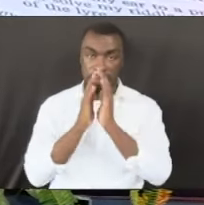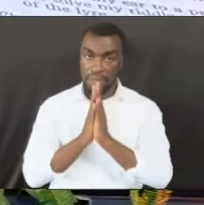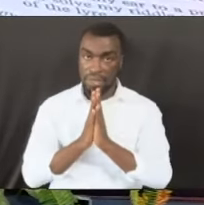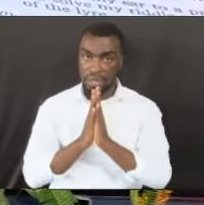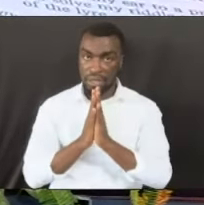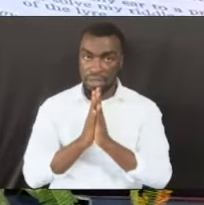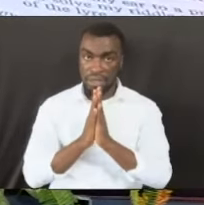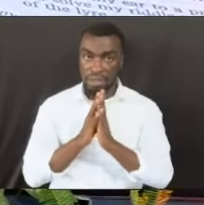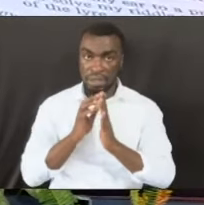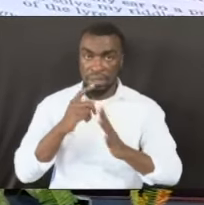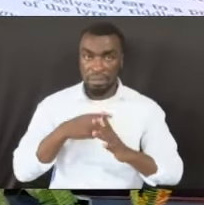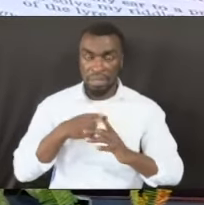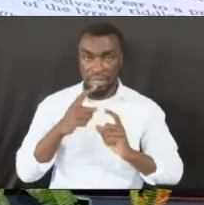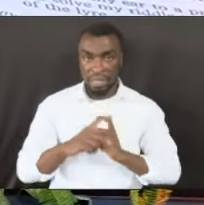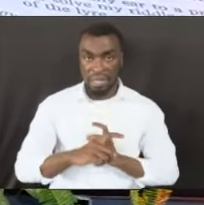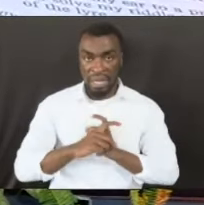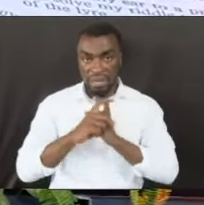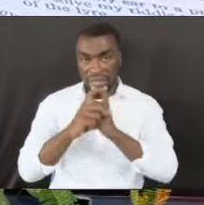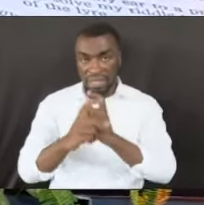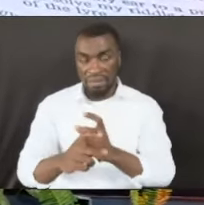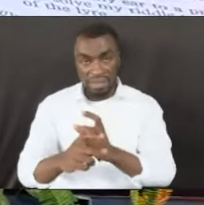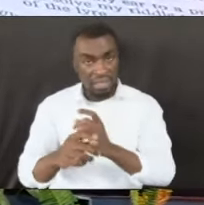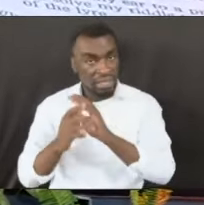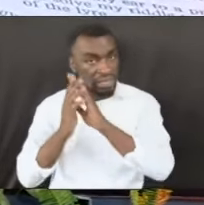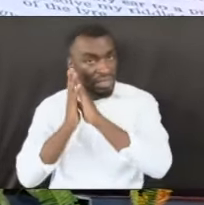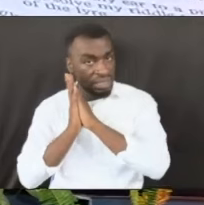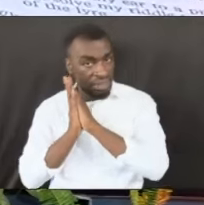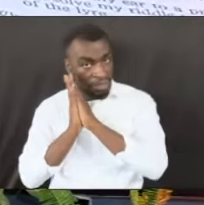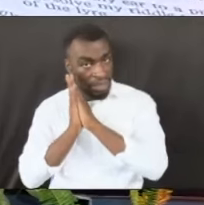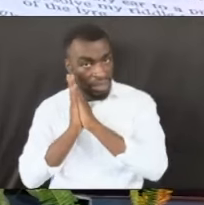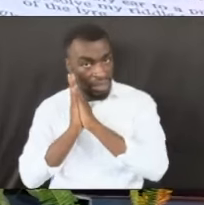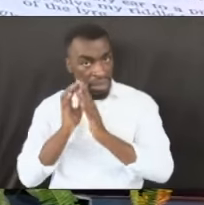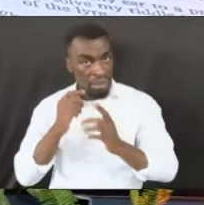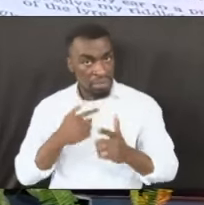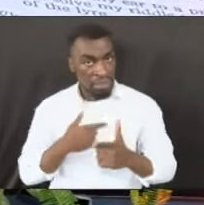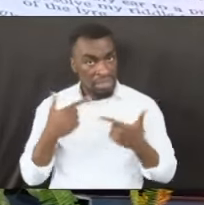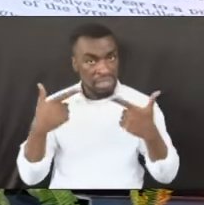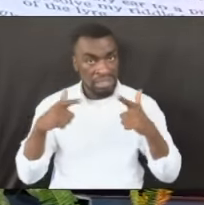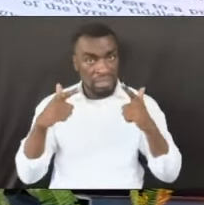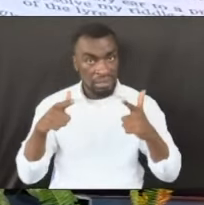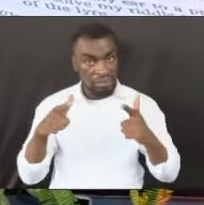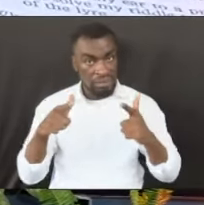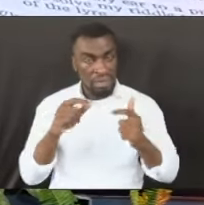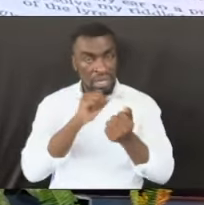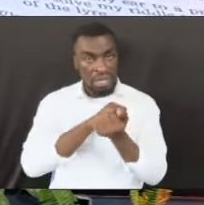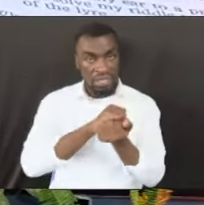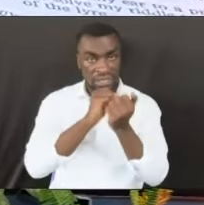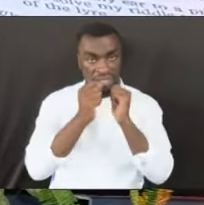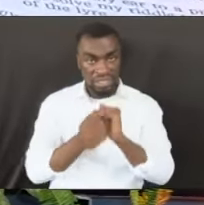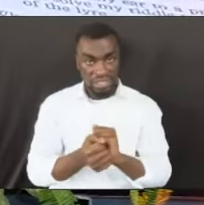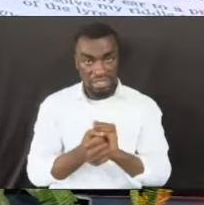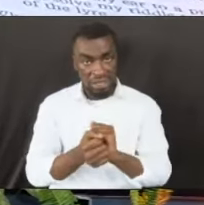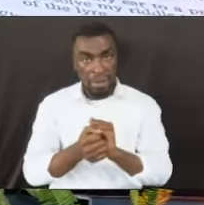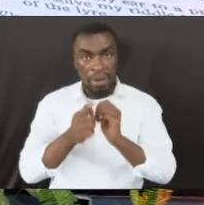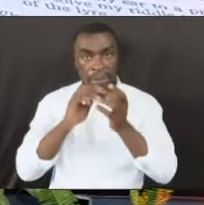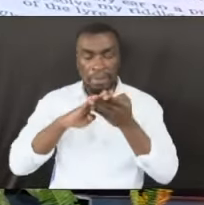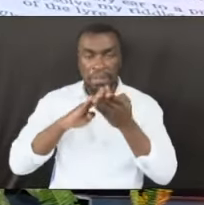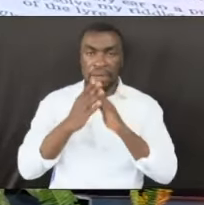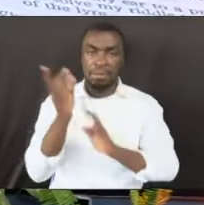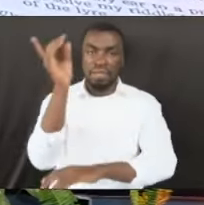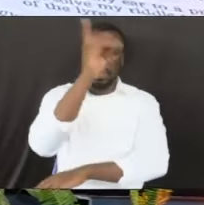But you know, I'm gifted in sleeping. I prevailed on them, and I changed it. It became a day of prayer.